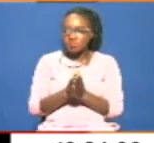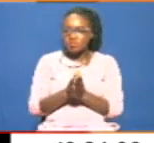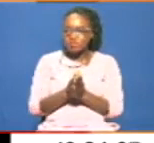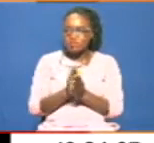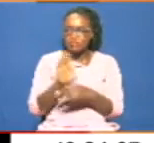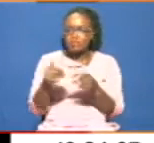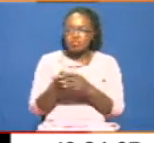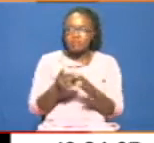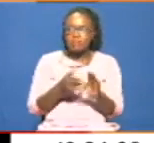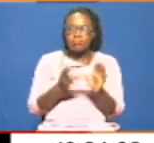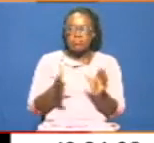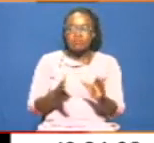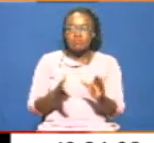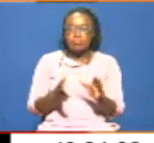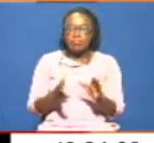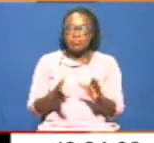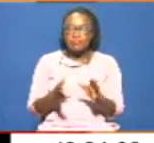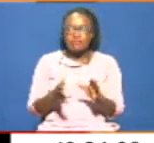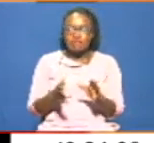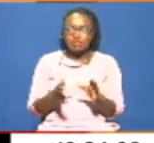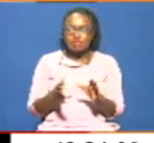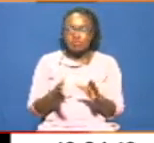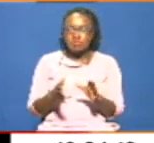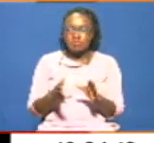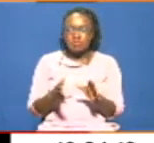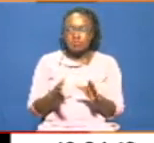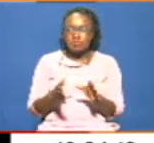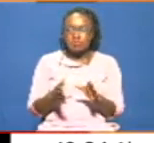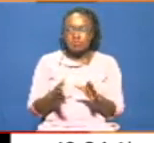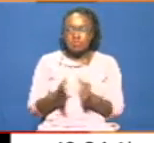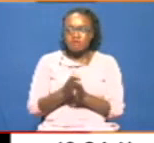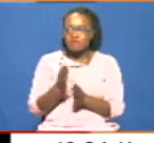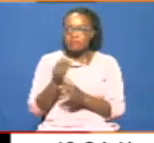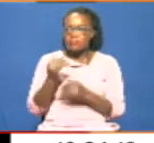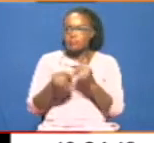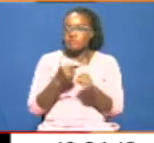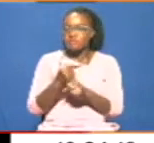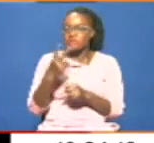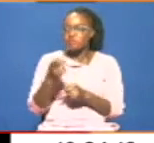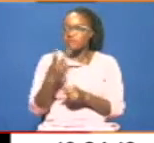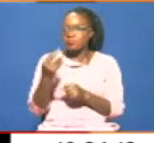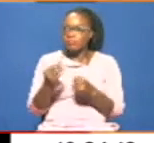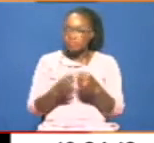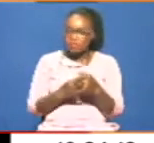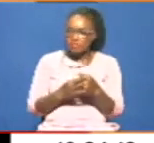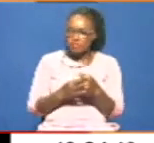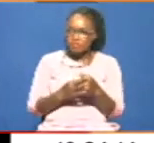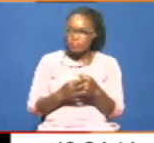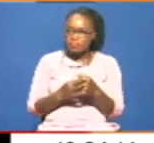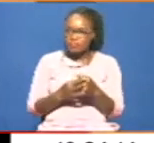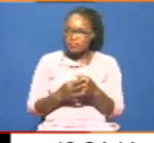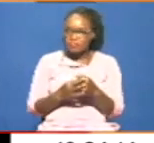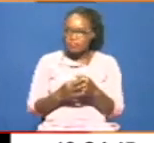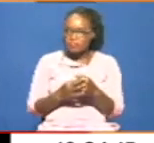sector, not just now ban manufacturing, and by the year 2028, again, to back to your question,